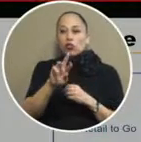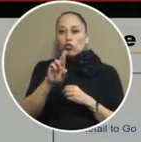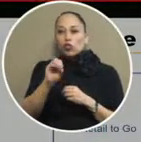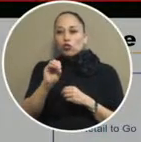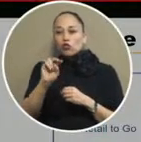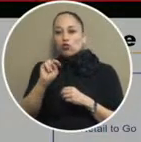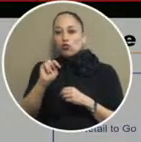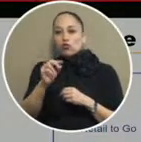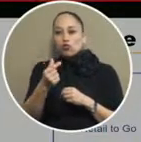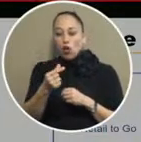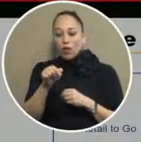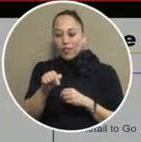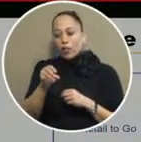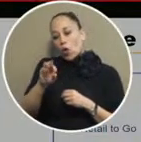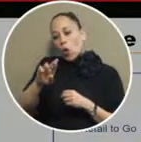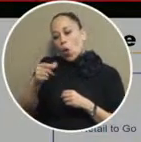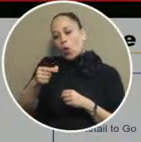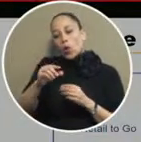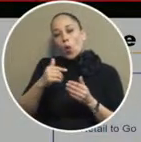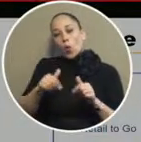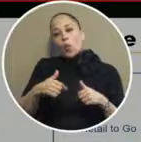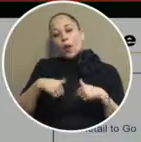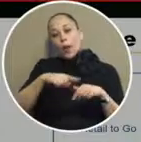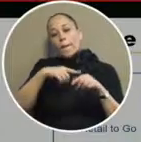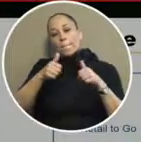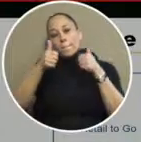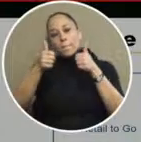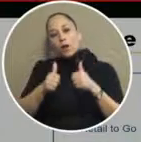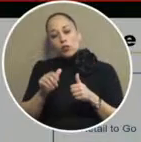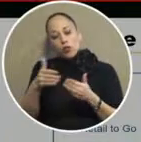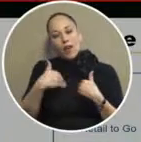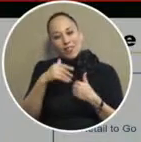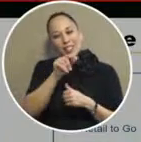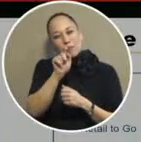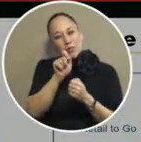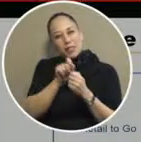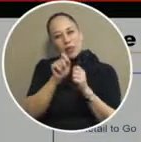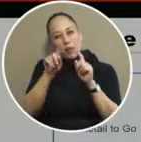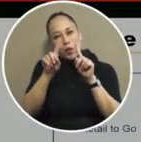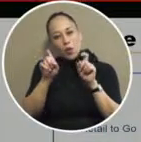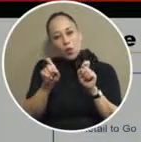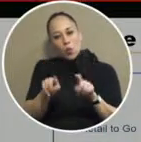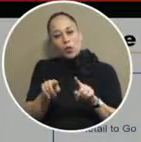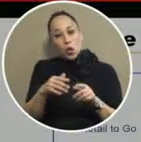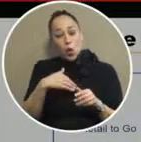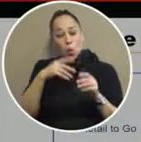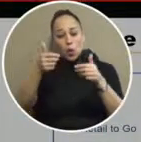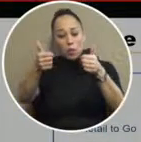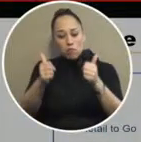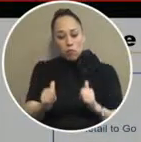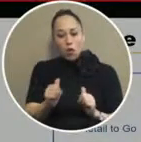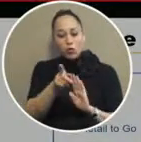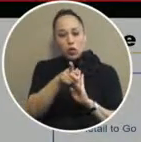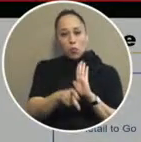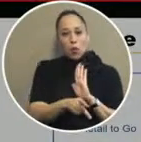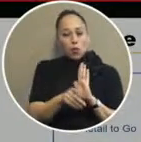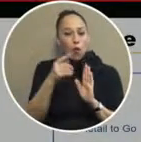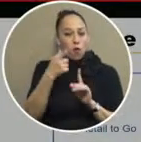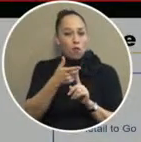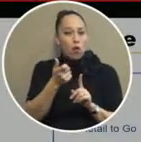elpasostrong.org and see, we post along with, if you have specific questions, we post the protocols that the governor